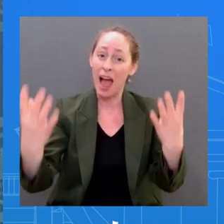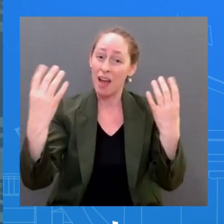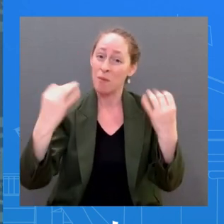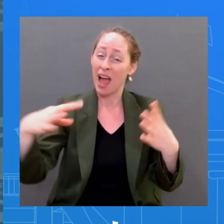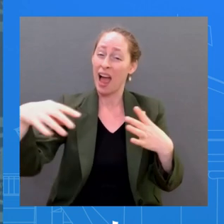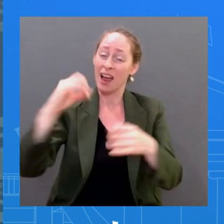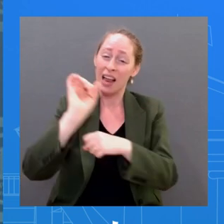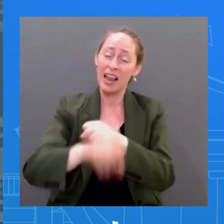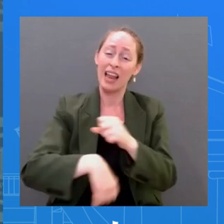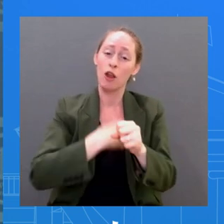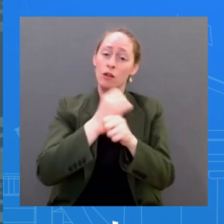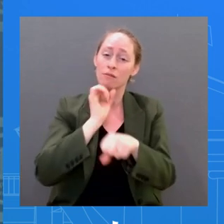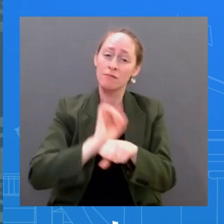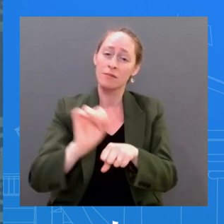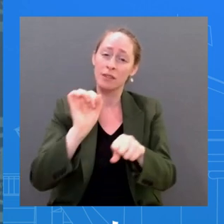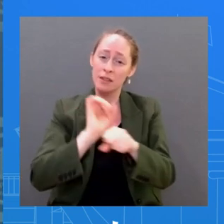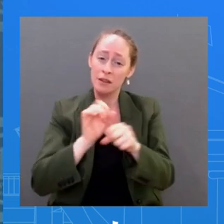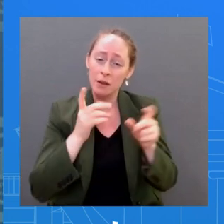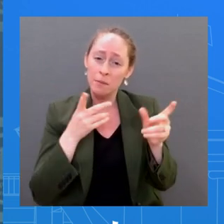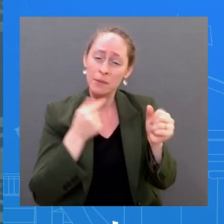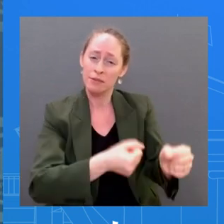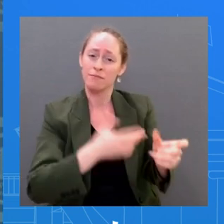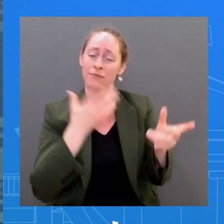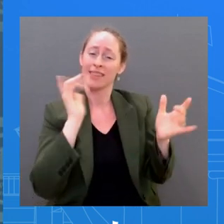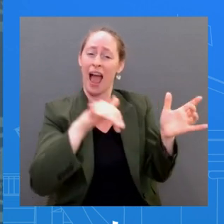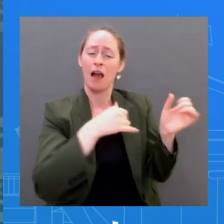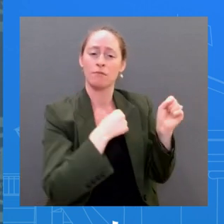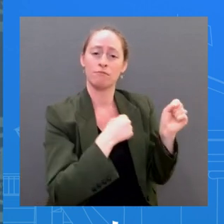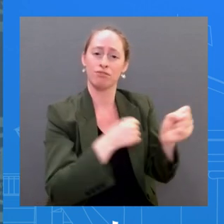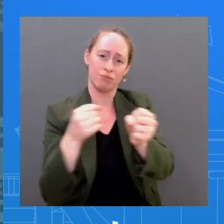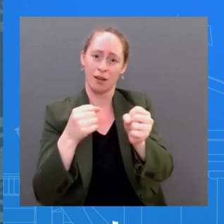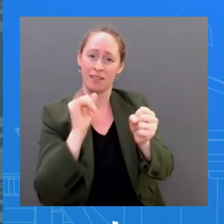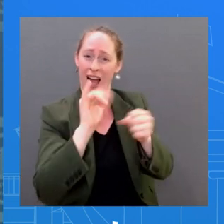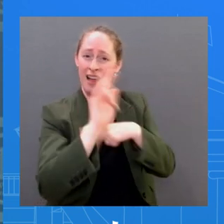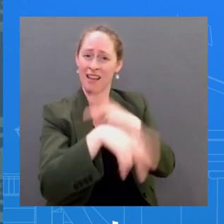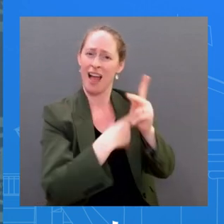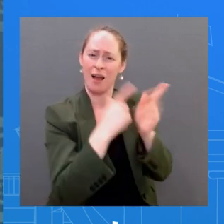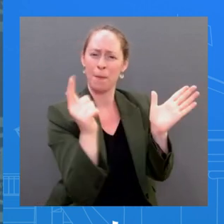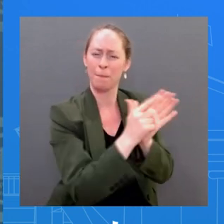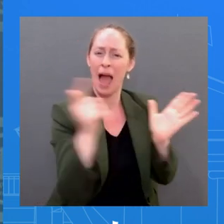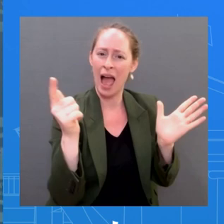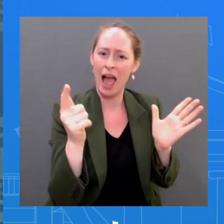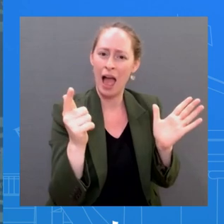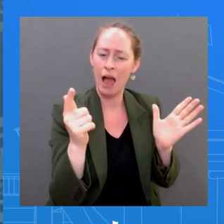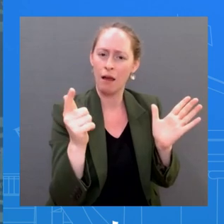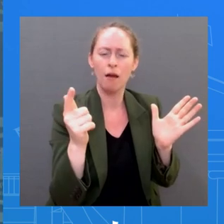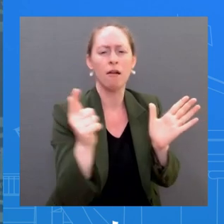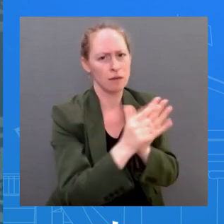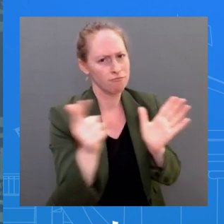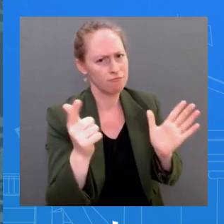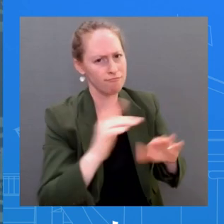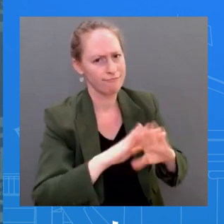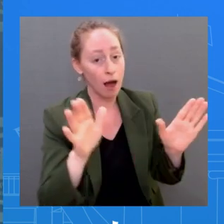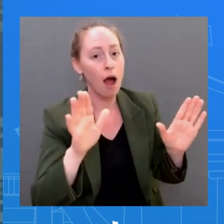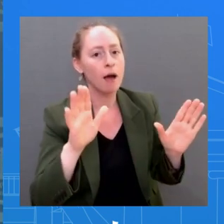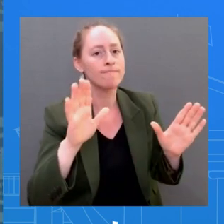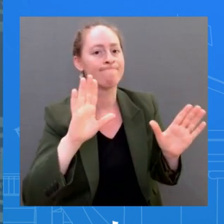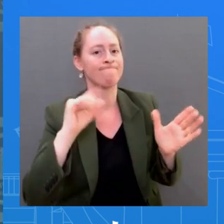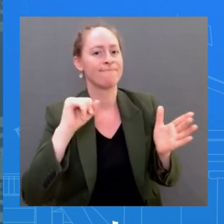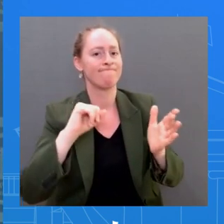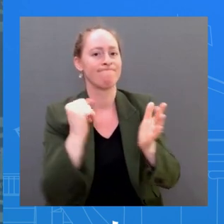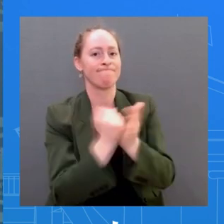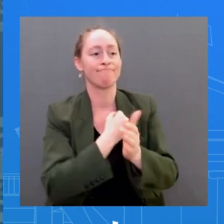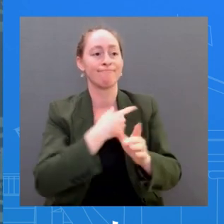assault ban legislation. Now that was law for 10 years and expired in 2004. And so we haven't seen